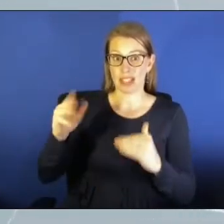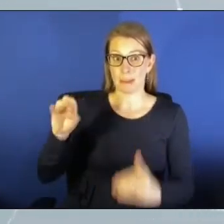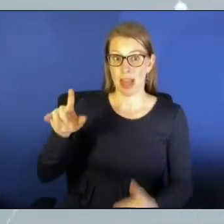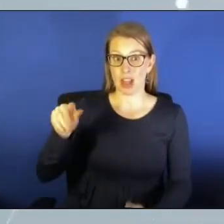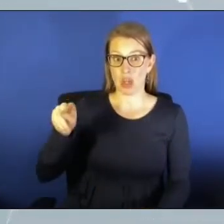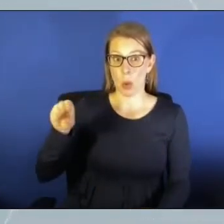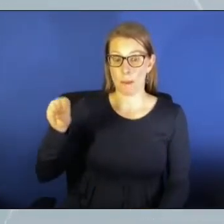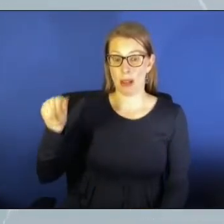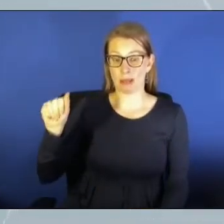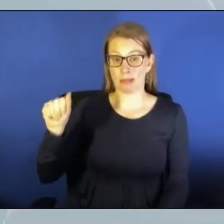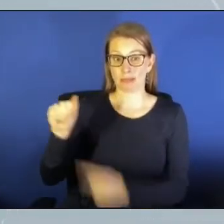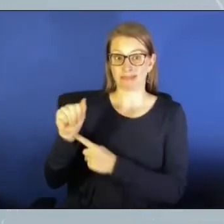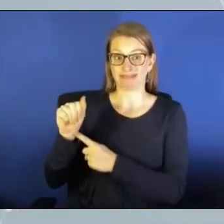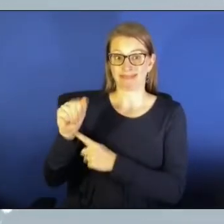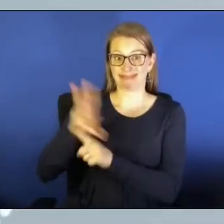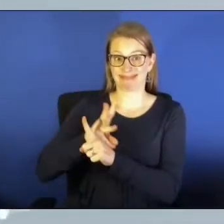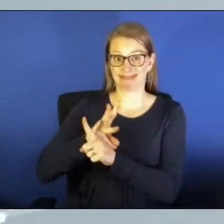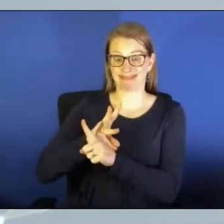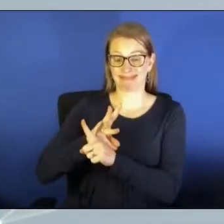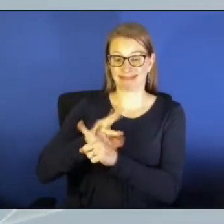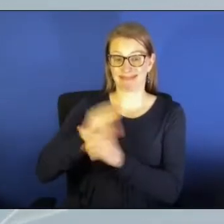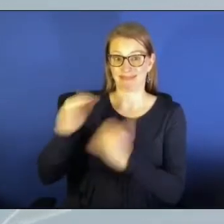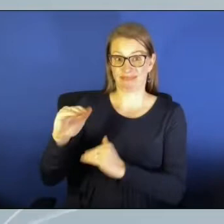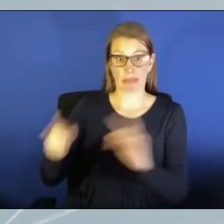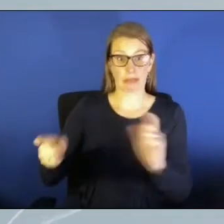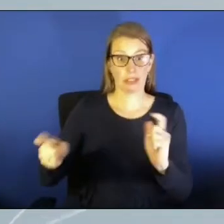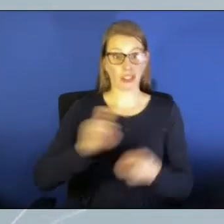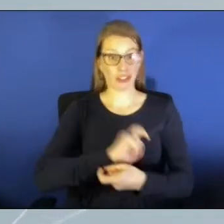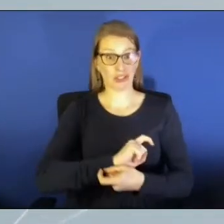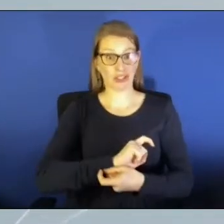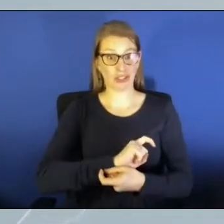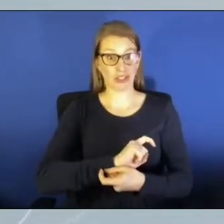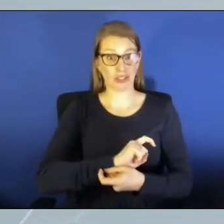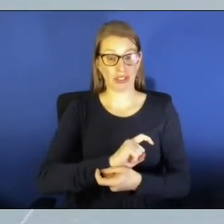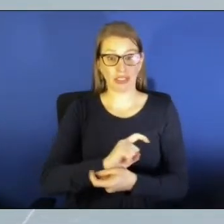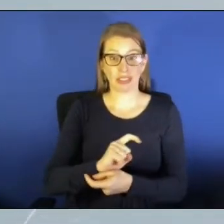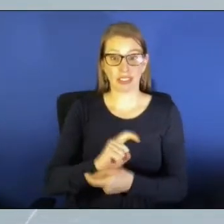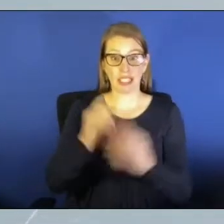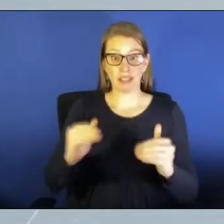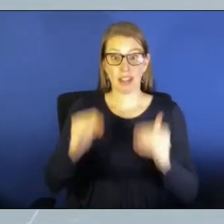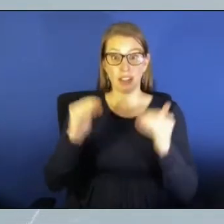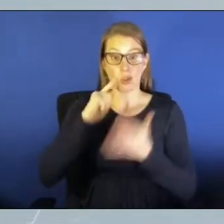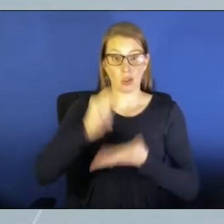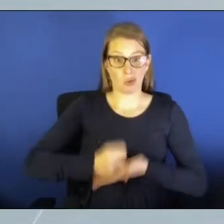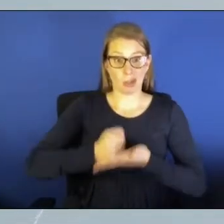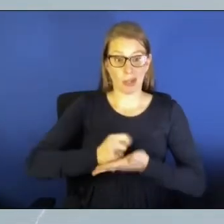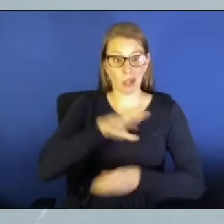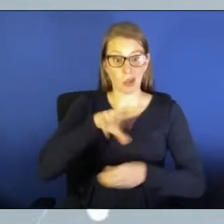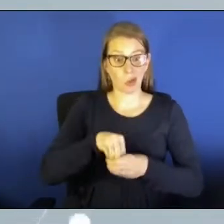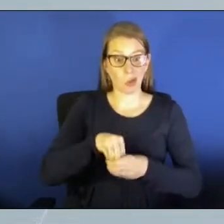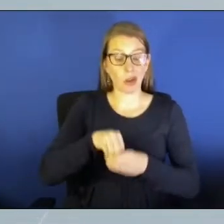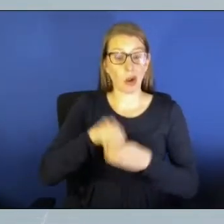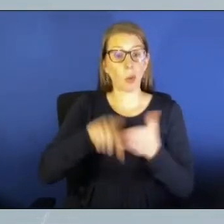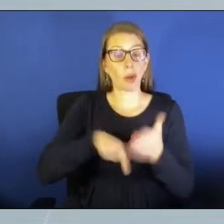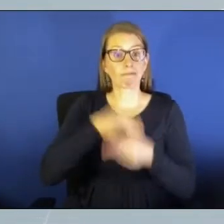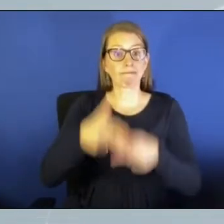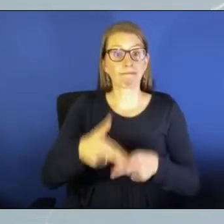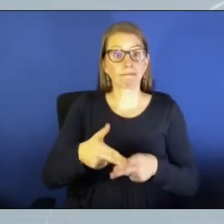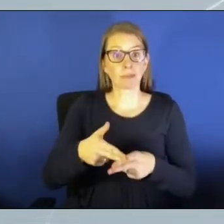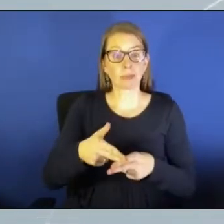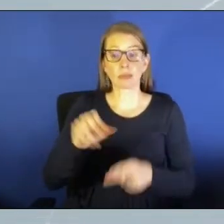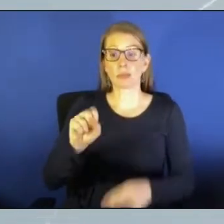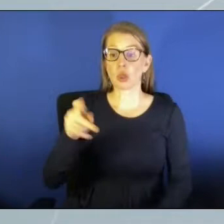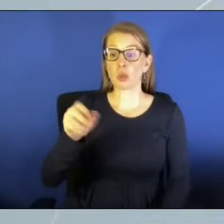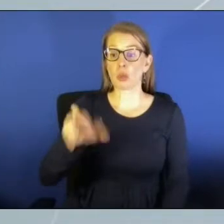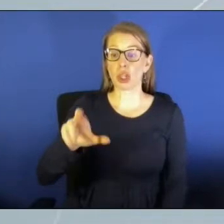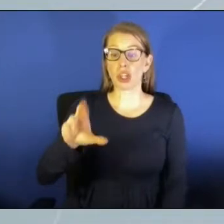months. That is changing. Through advancements in treatment, including what's described as supercharging your